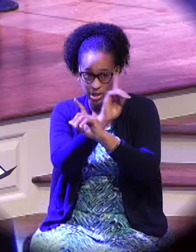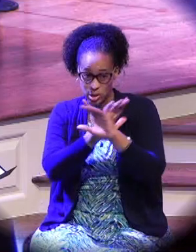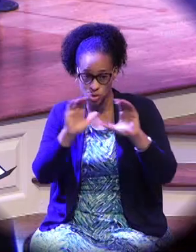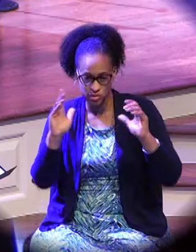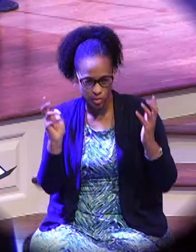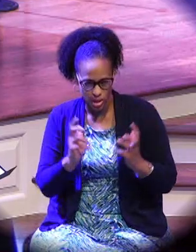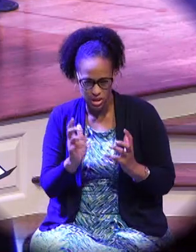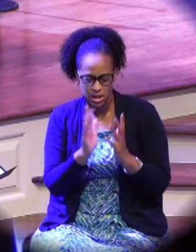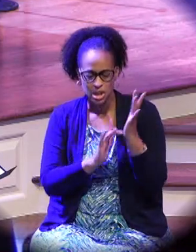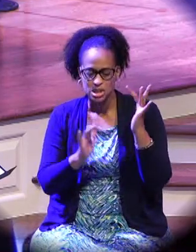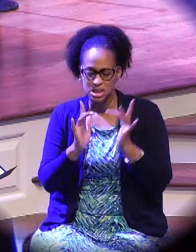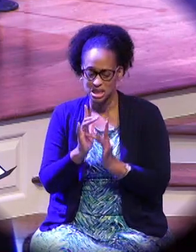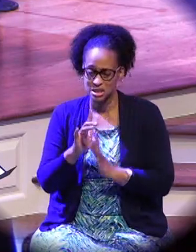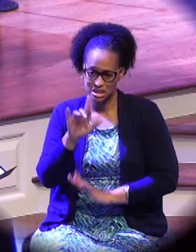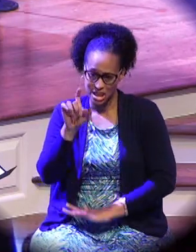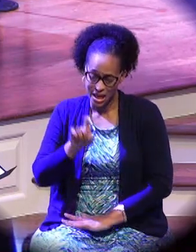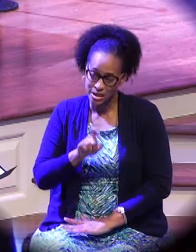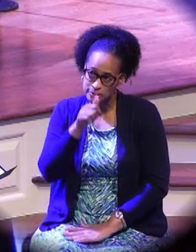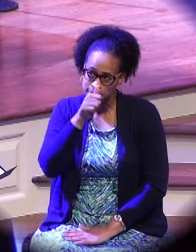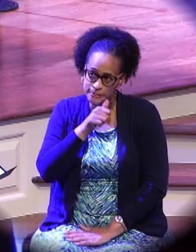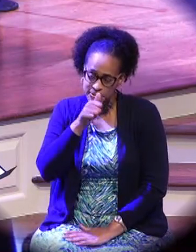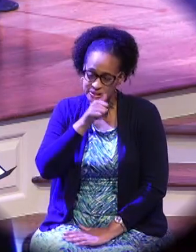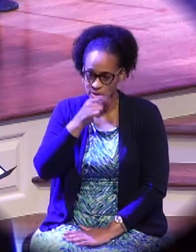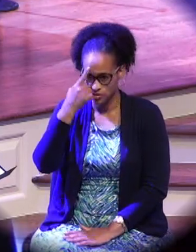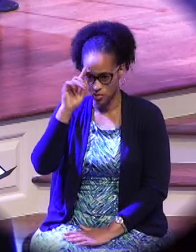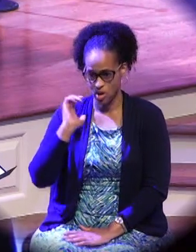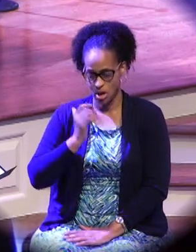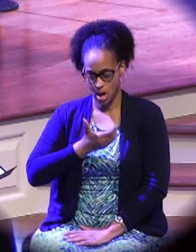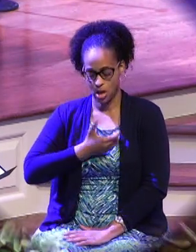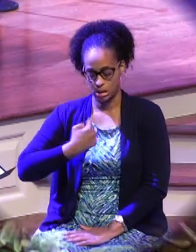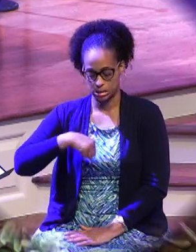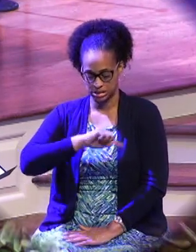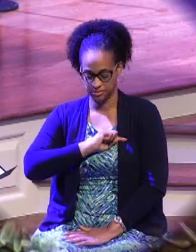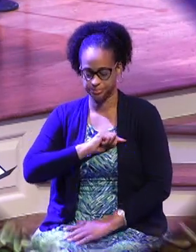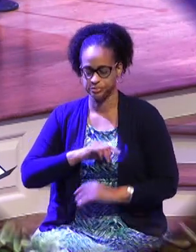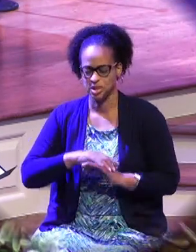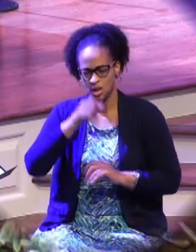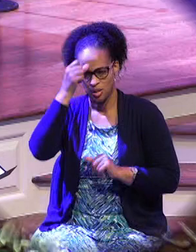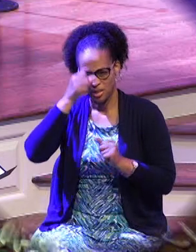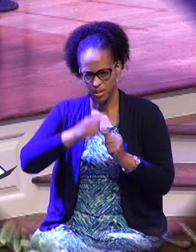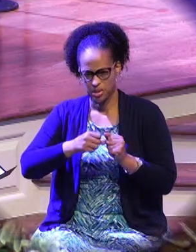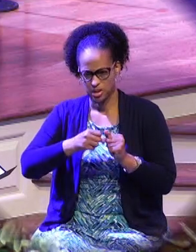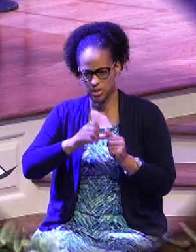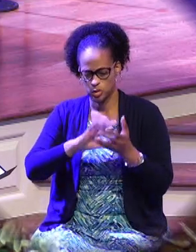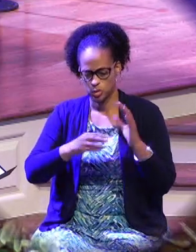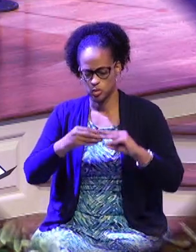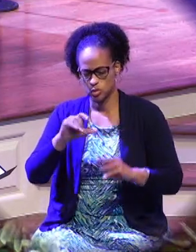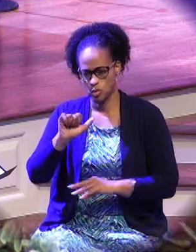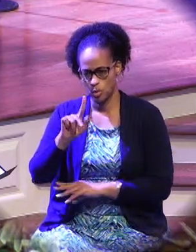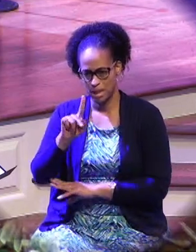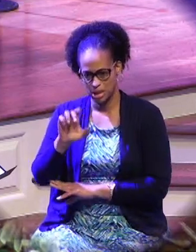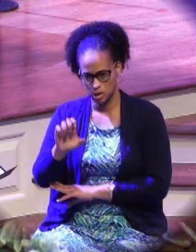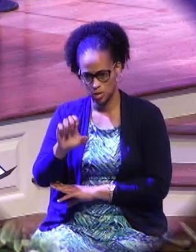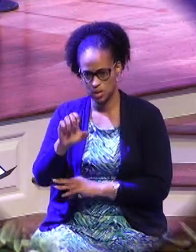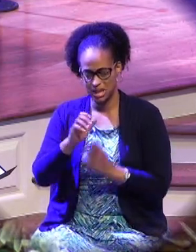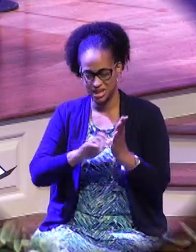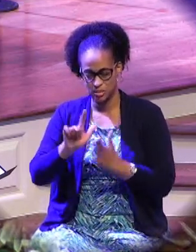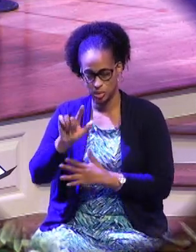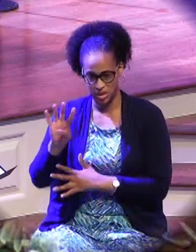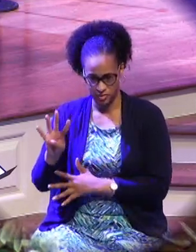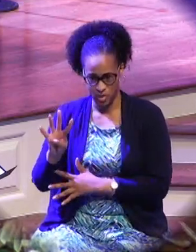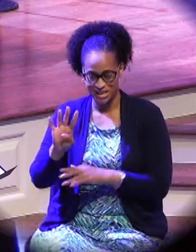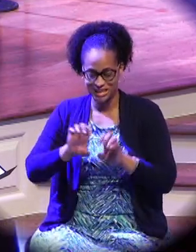what Jesus had to endure for our behalf. Do you remember the story in Luke 24? It's Easter